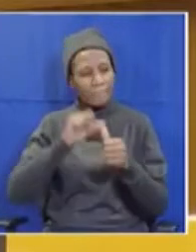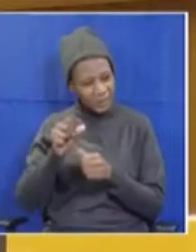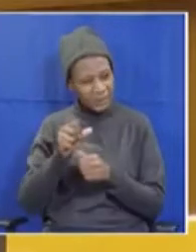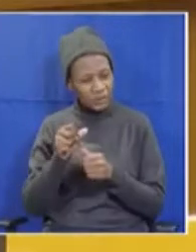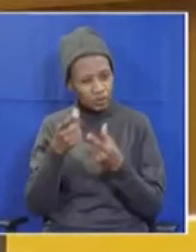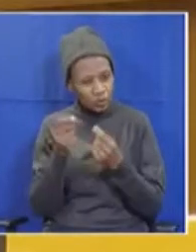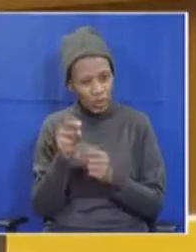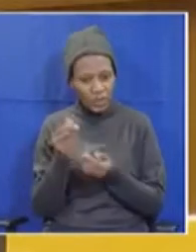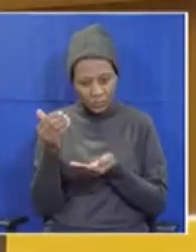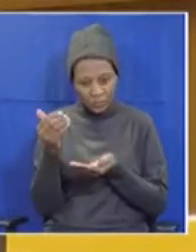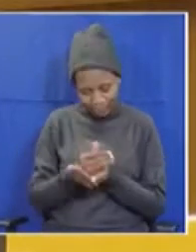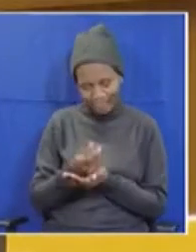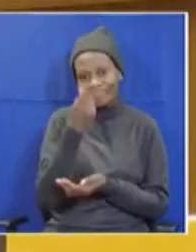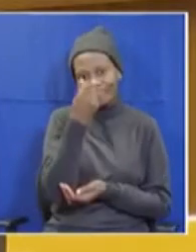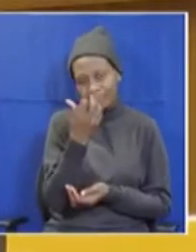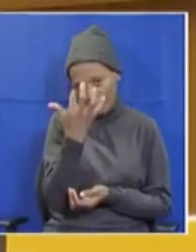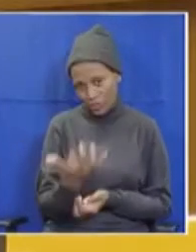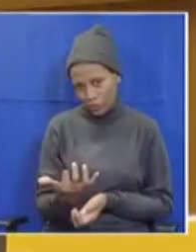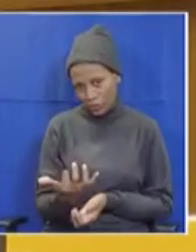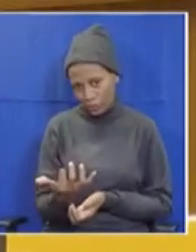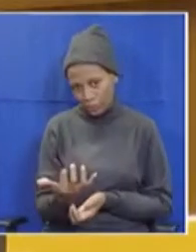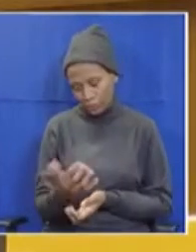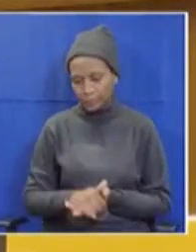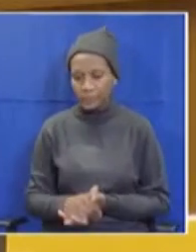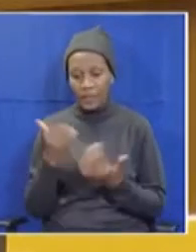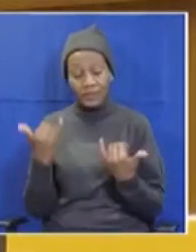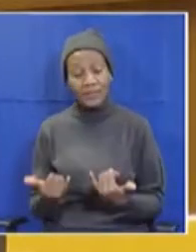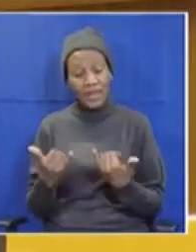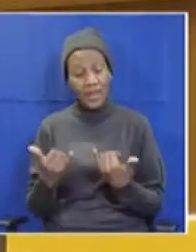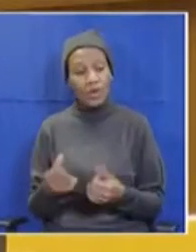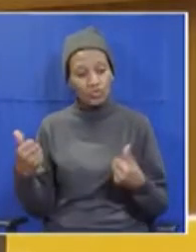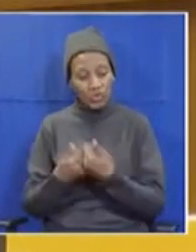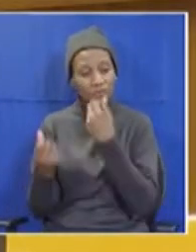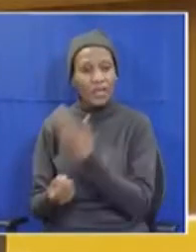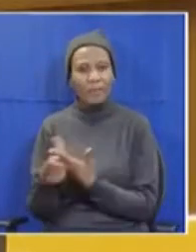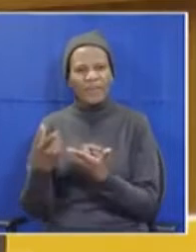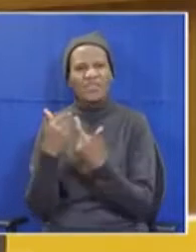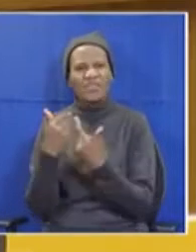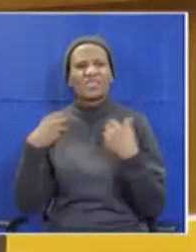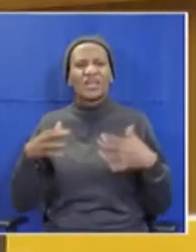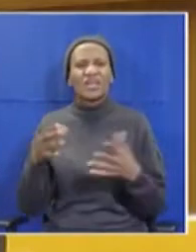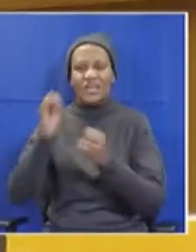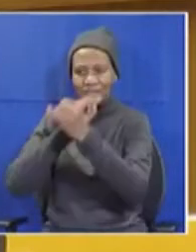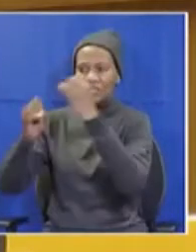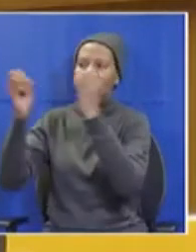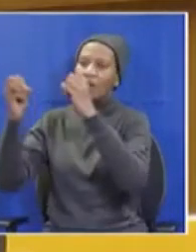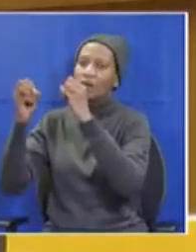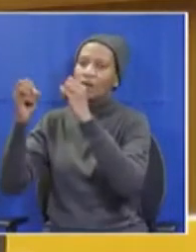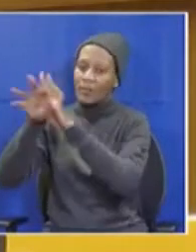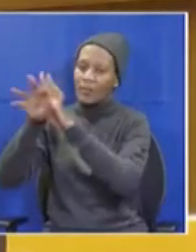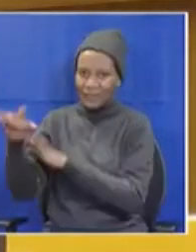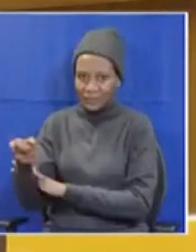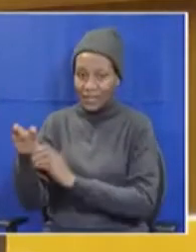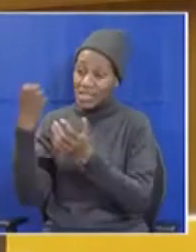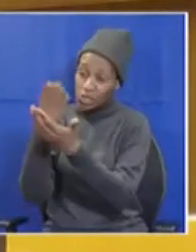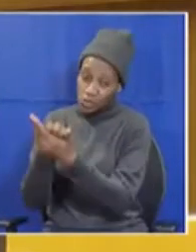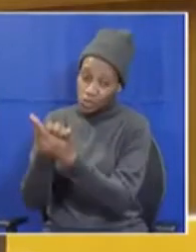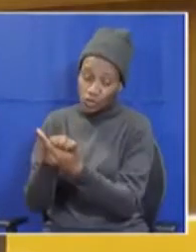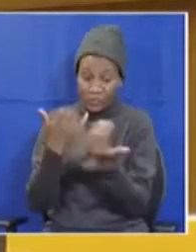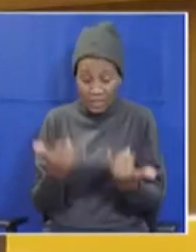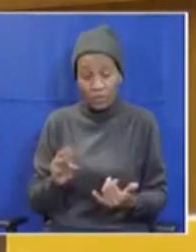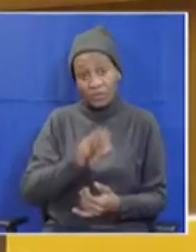be cut. Much of the downturn has to do with international markets and the economic situation that the country